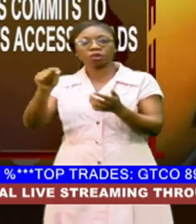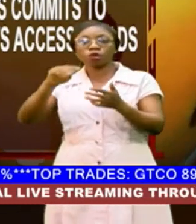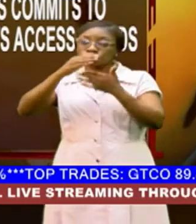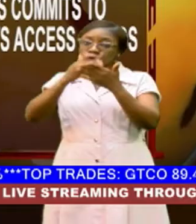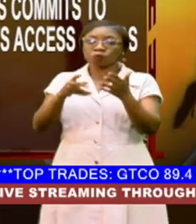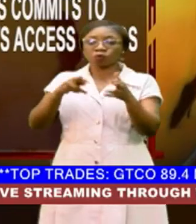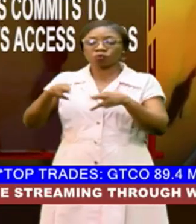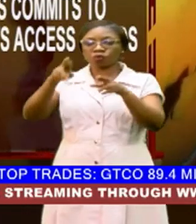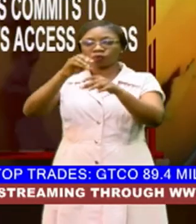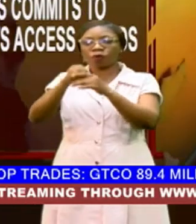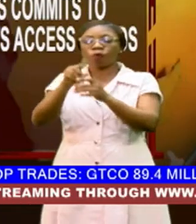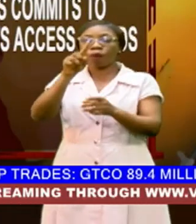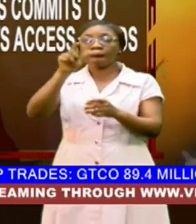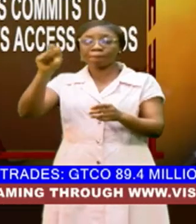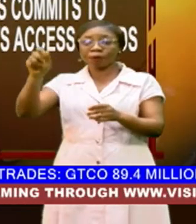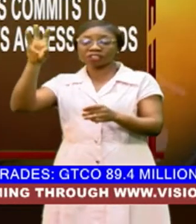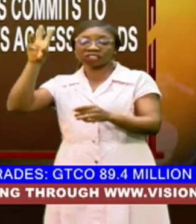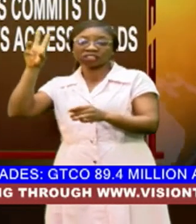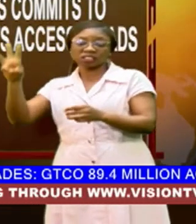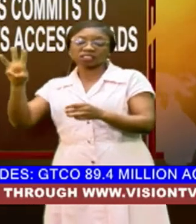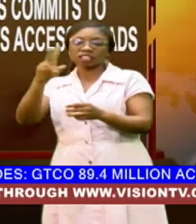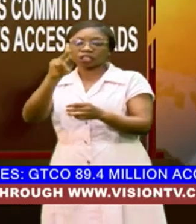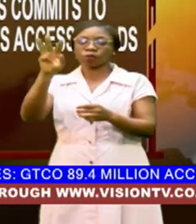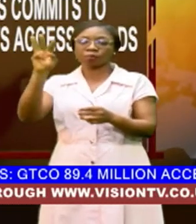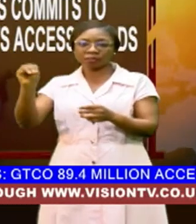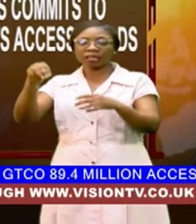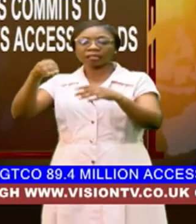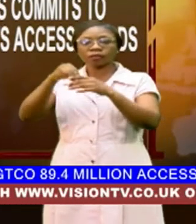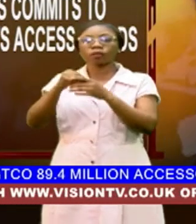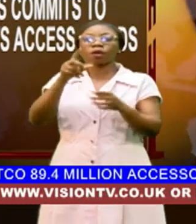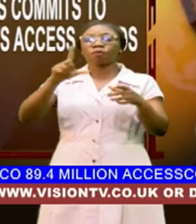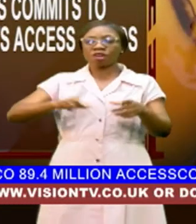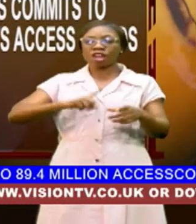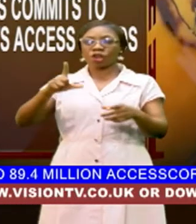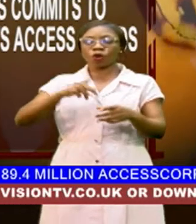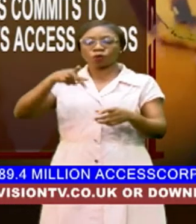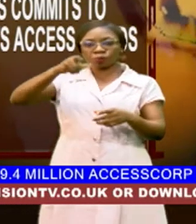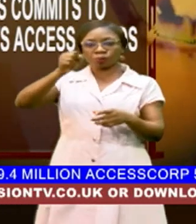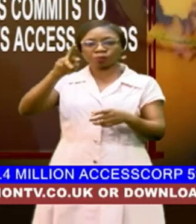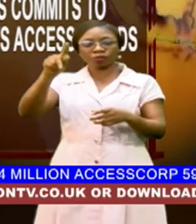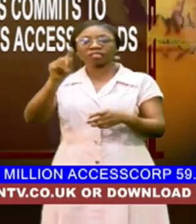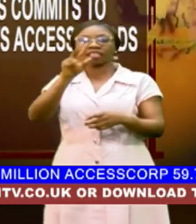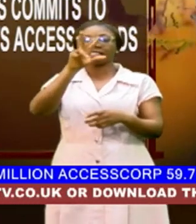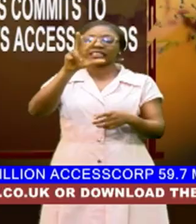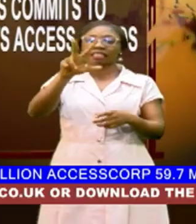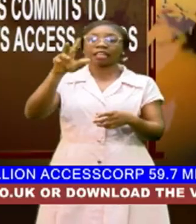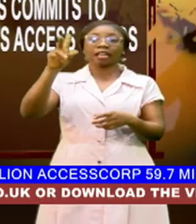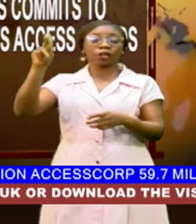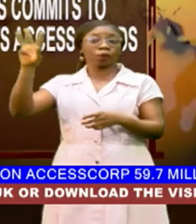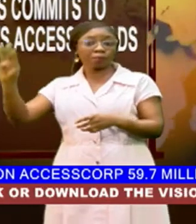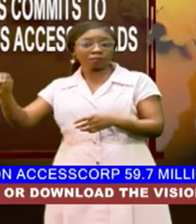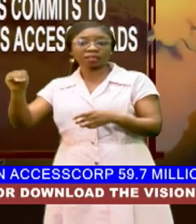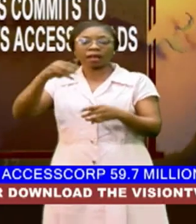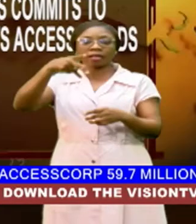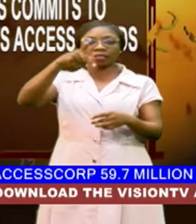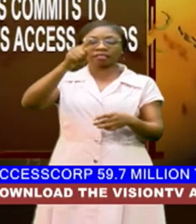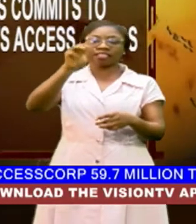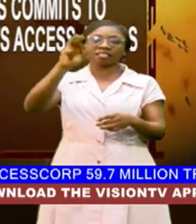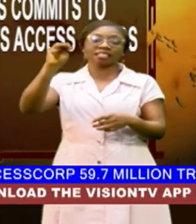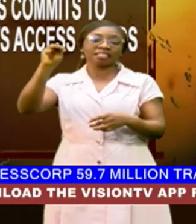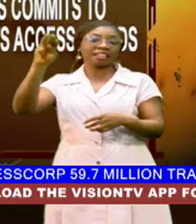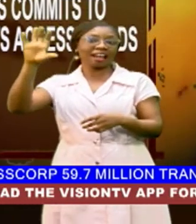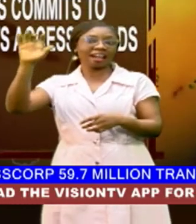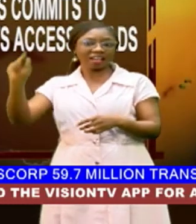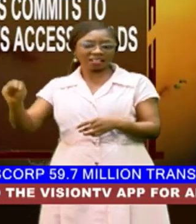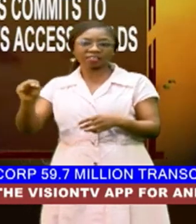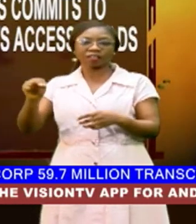1.6 kilometers dual carriage road within the Lagos Port Complex, 3 kilometers Tinkan Island access road,